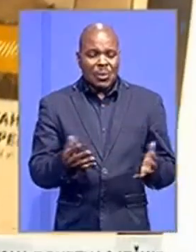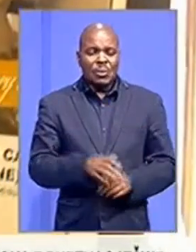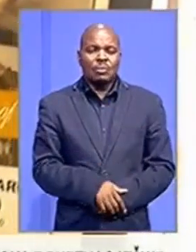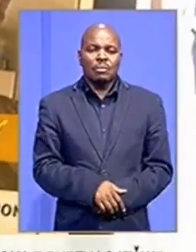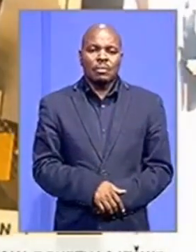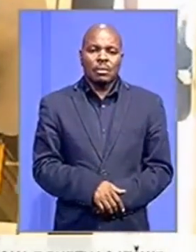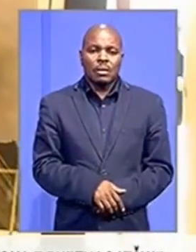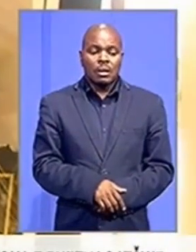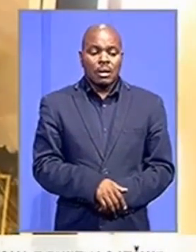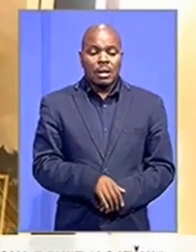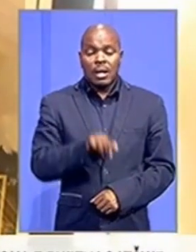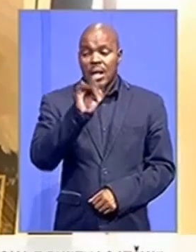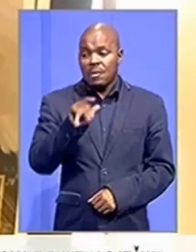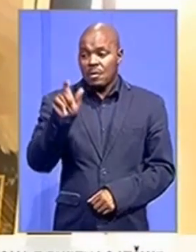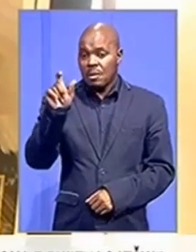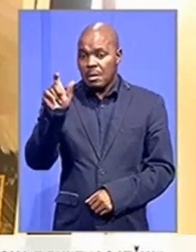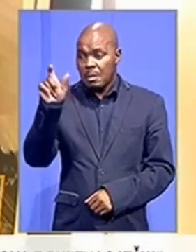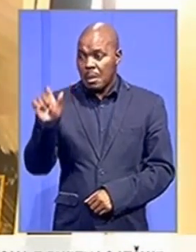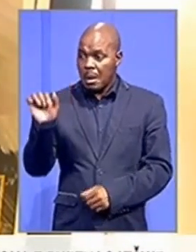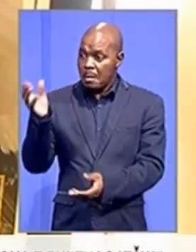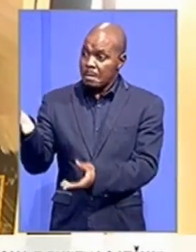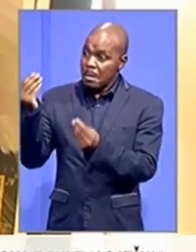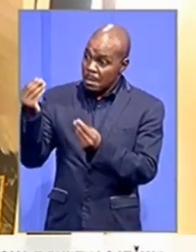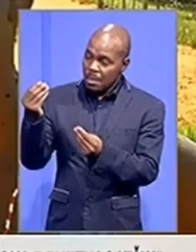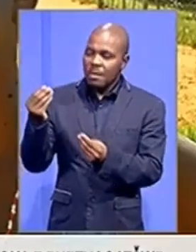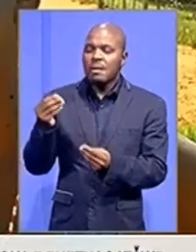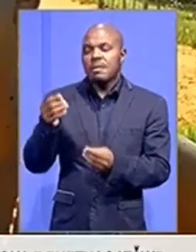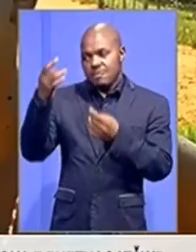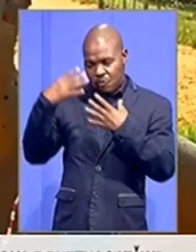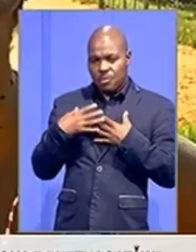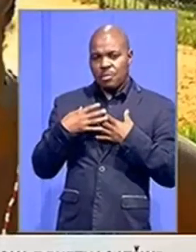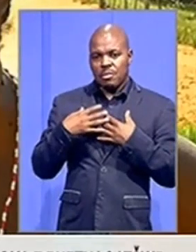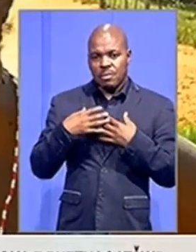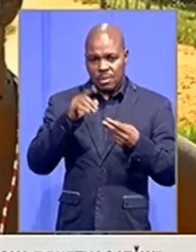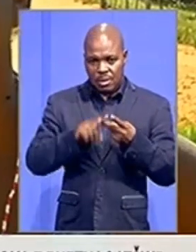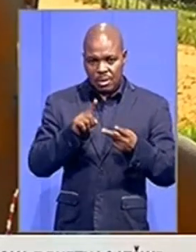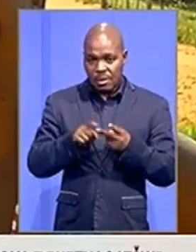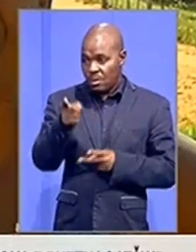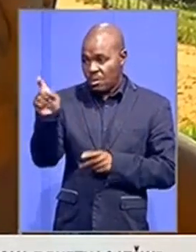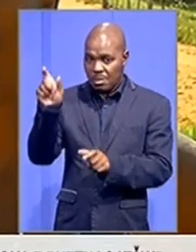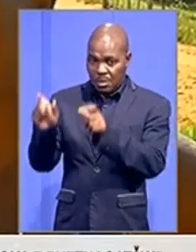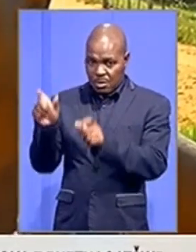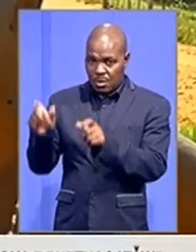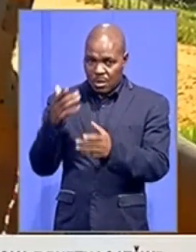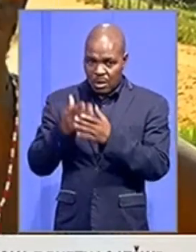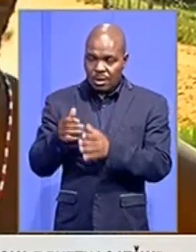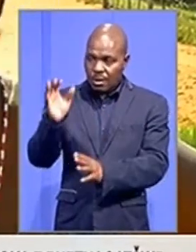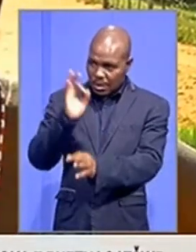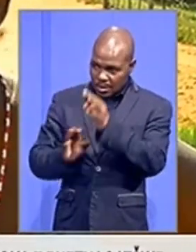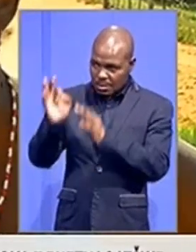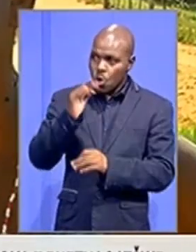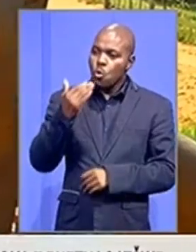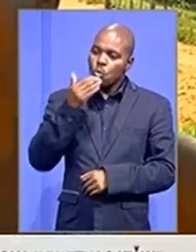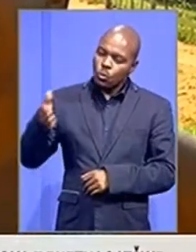e ba ba kry-ile ba re botse gore ke bomang and then batho bao ba bolele gore ba romile ke